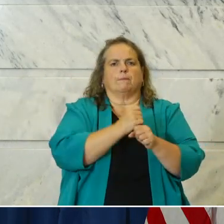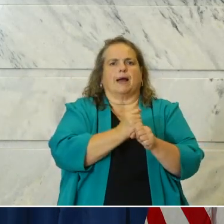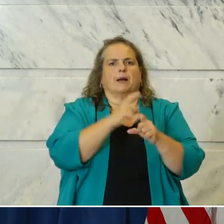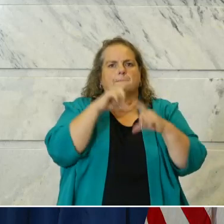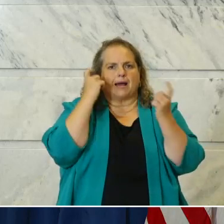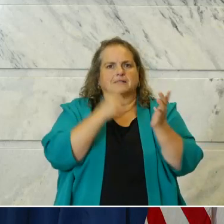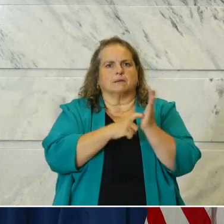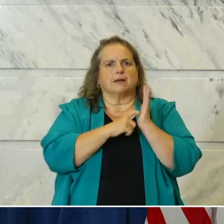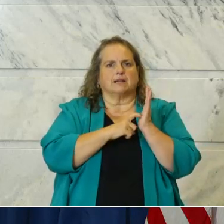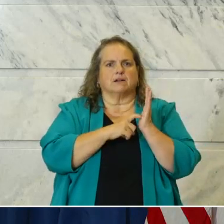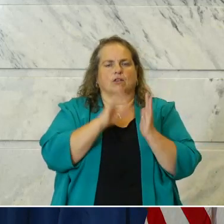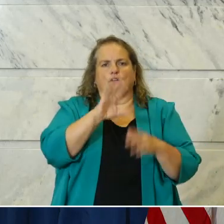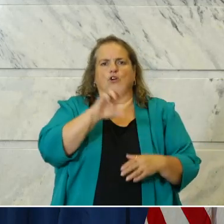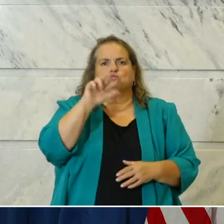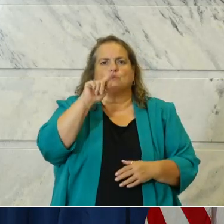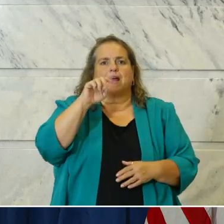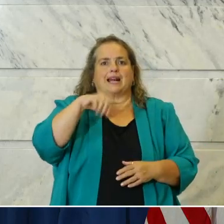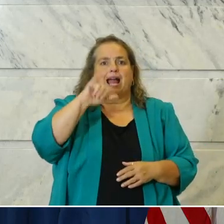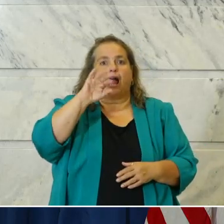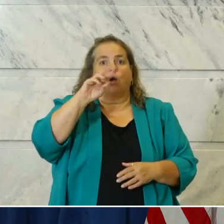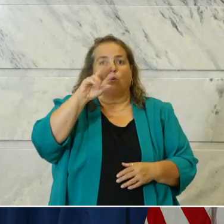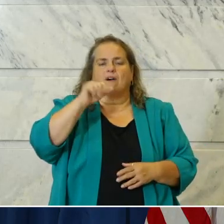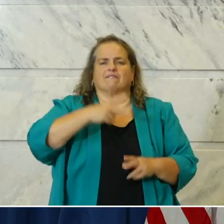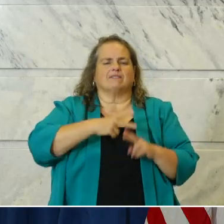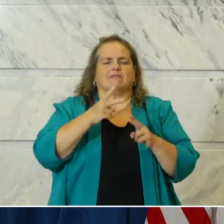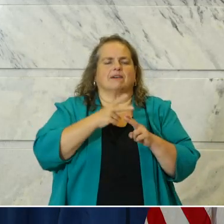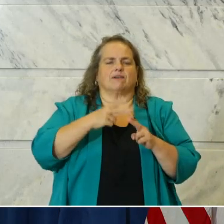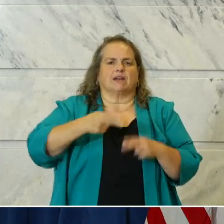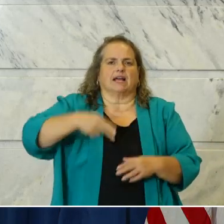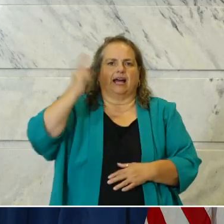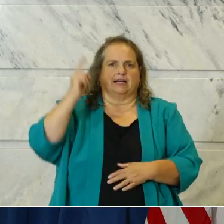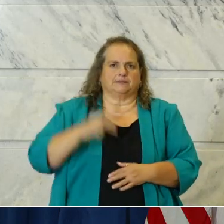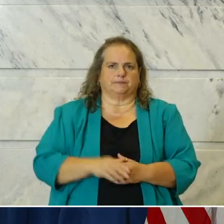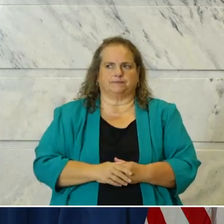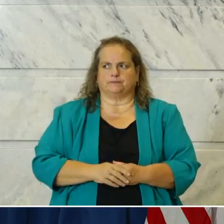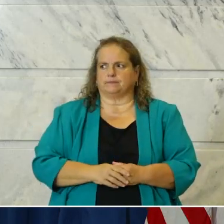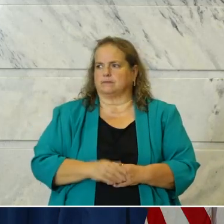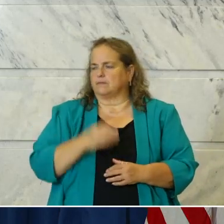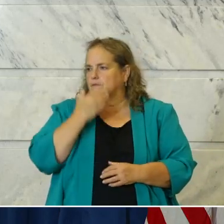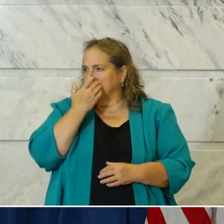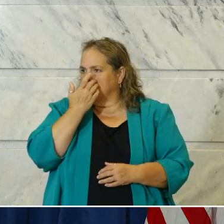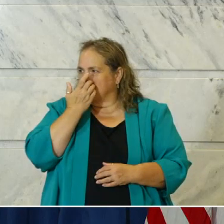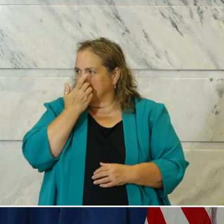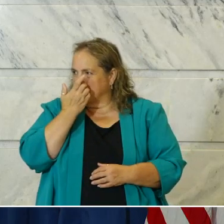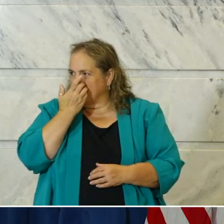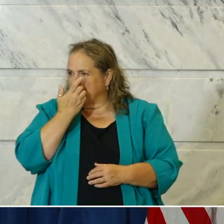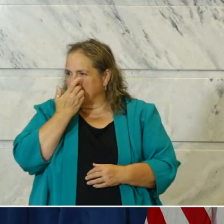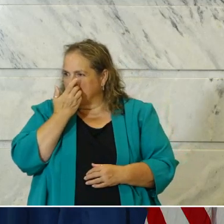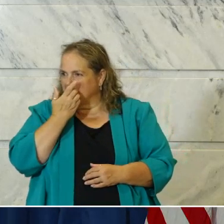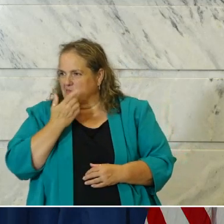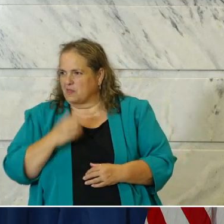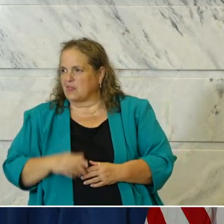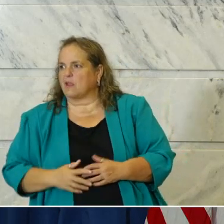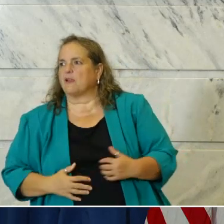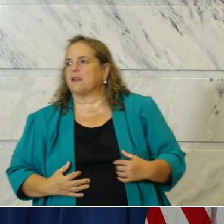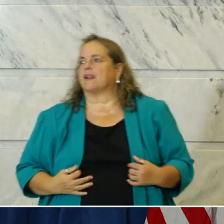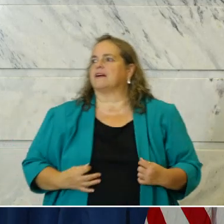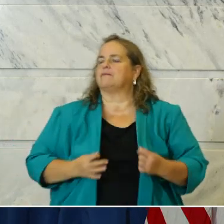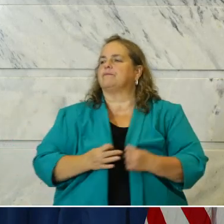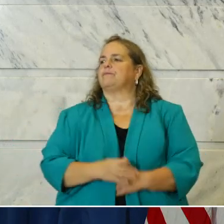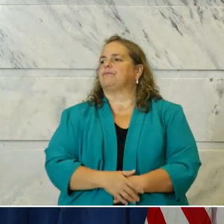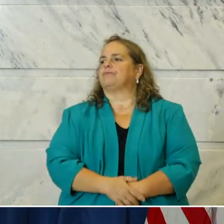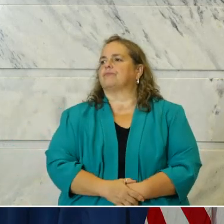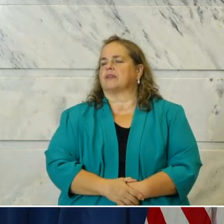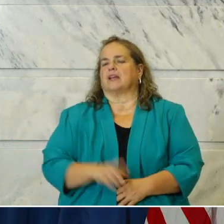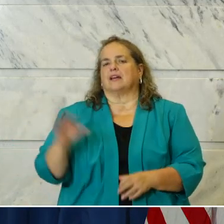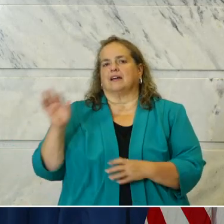positivity rate in Iowa right now is, I mean, it's pretty scary. Appalachian is reporting that the CDC is urging